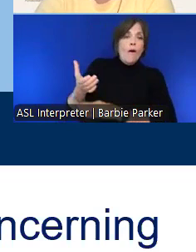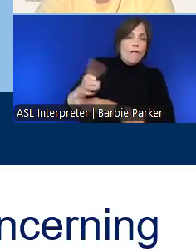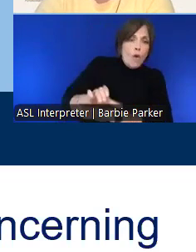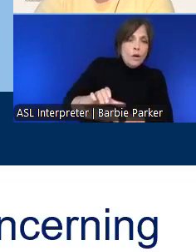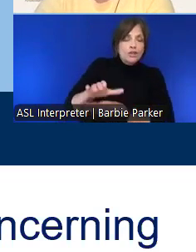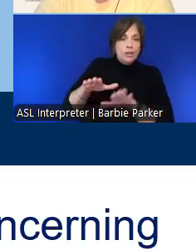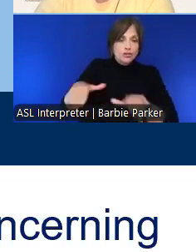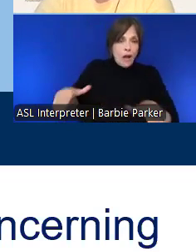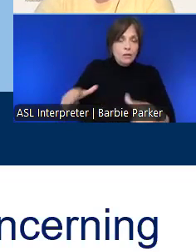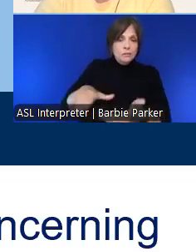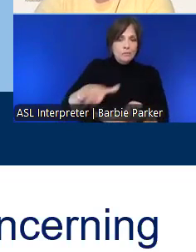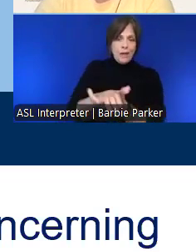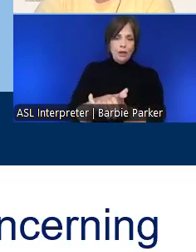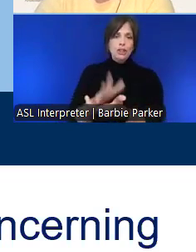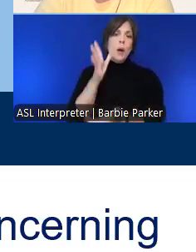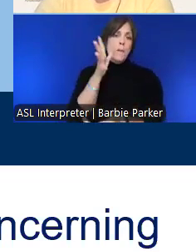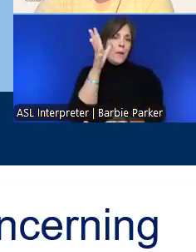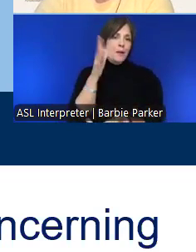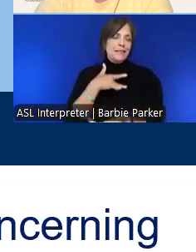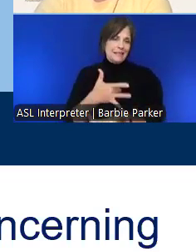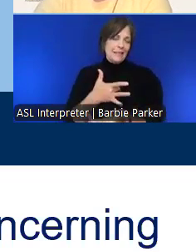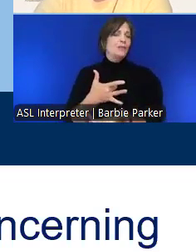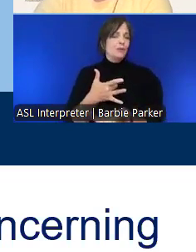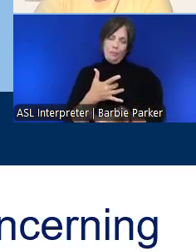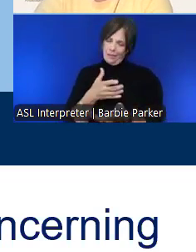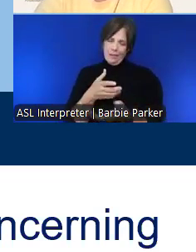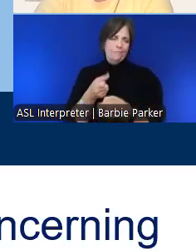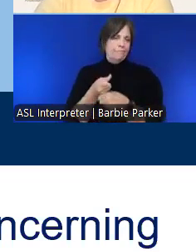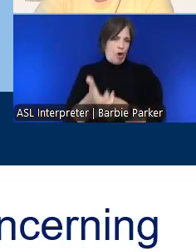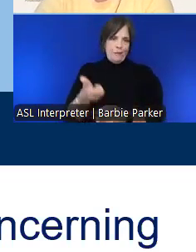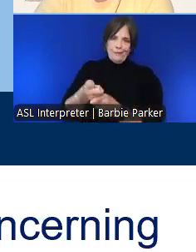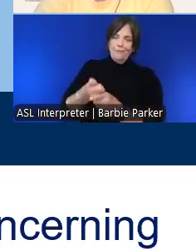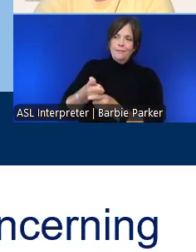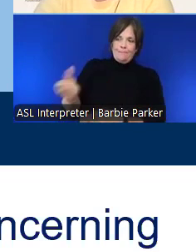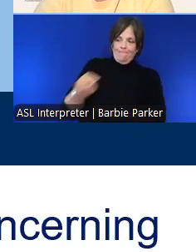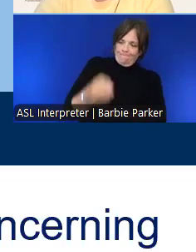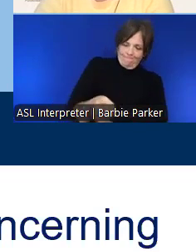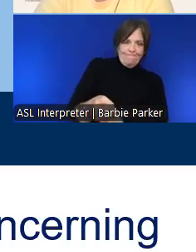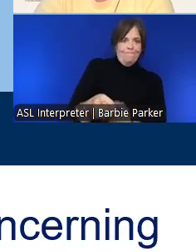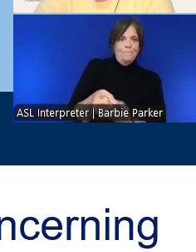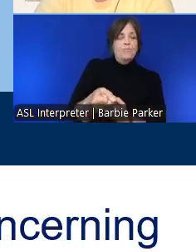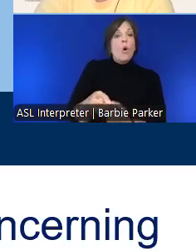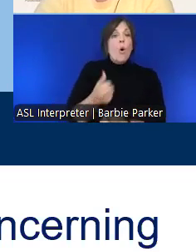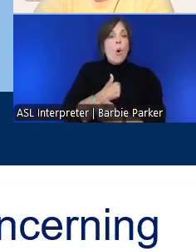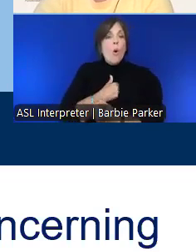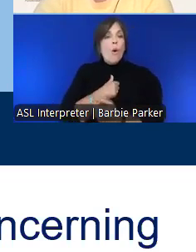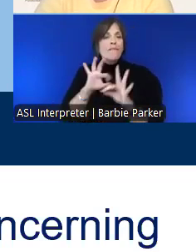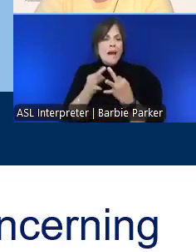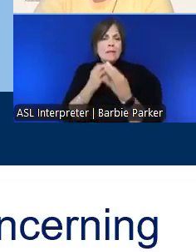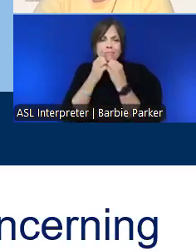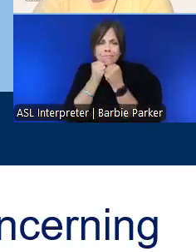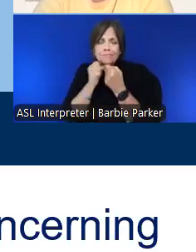to be the primary perpetrators or family members, loved ones, right? And so we have states where there is this